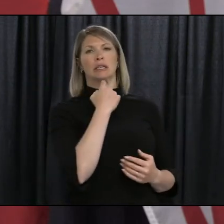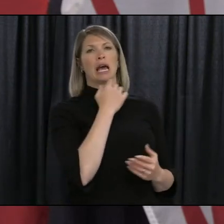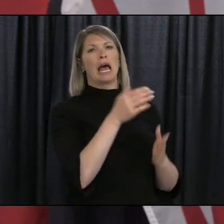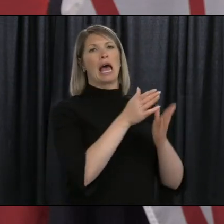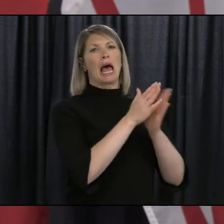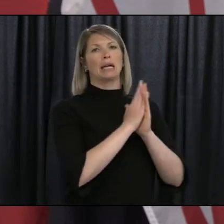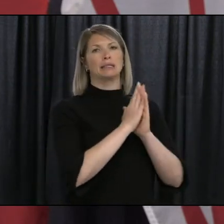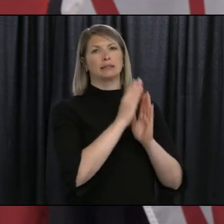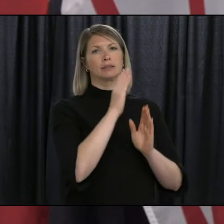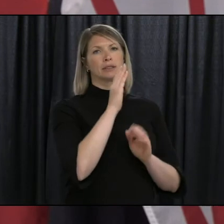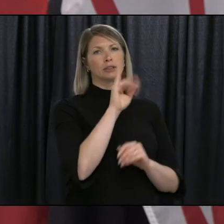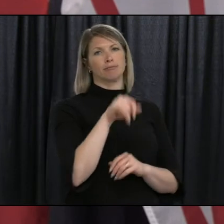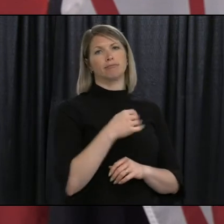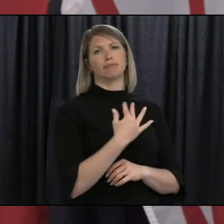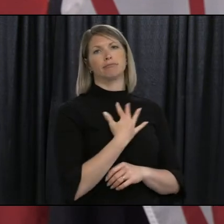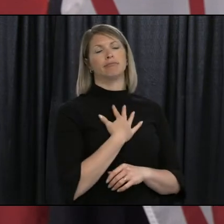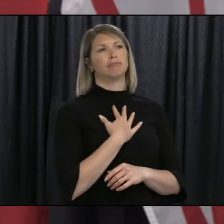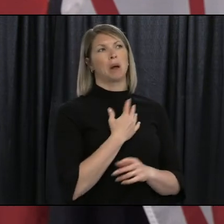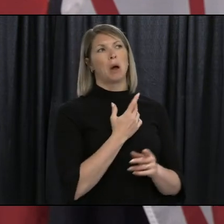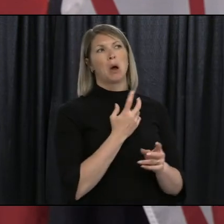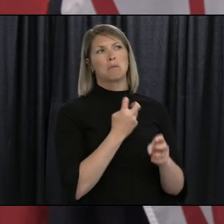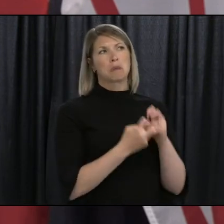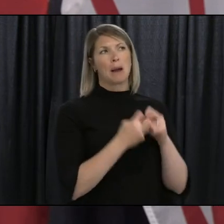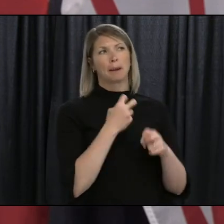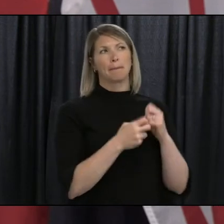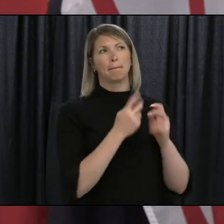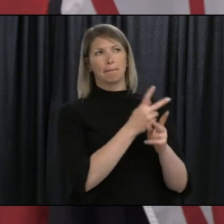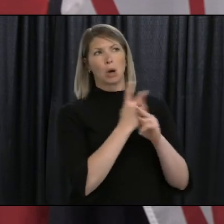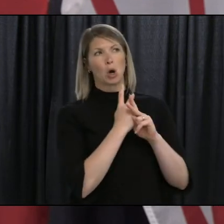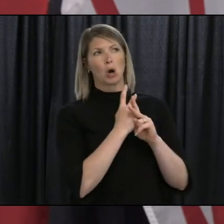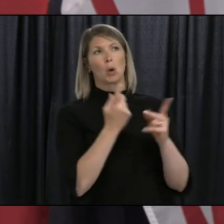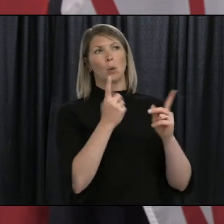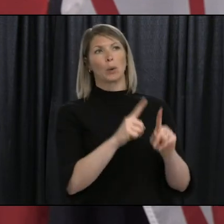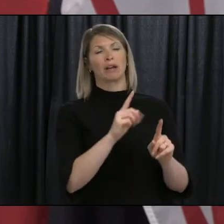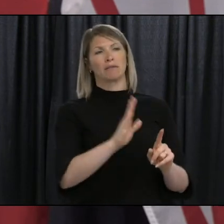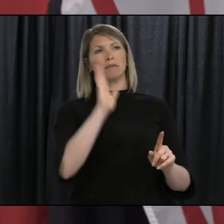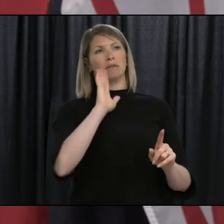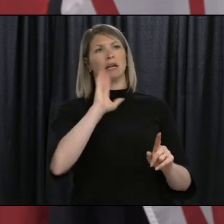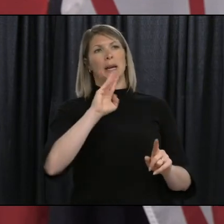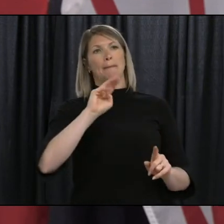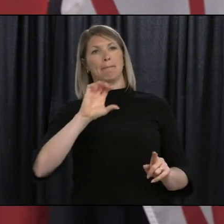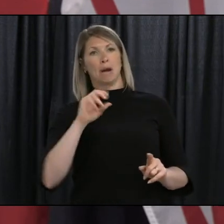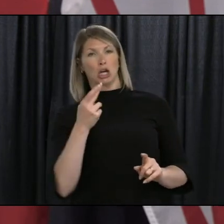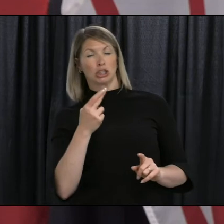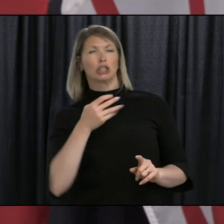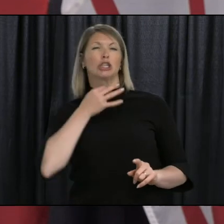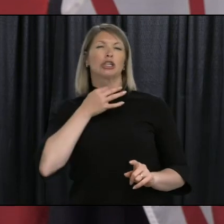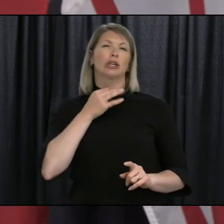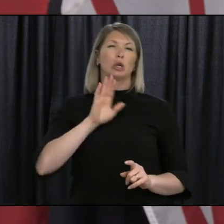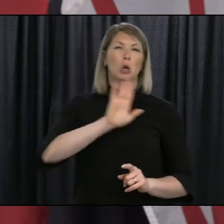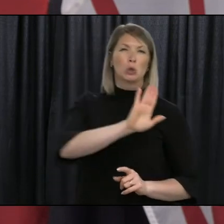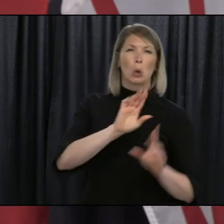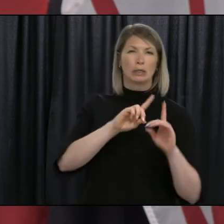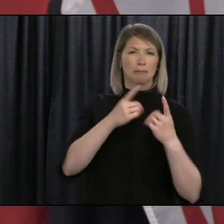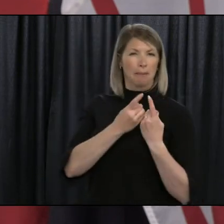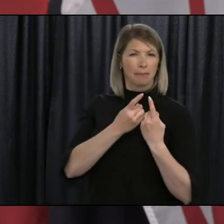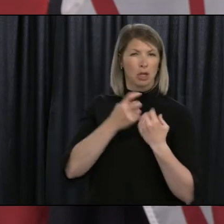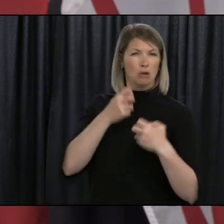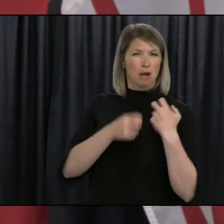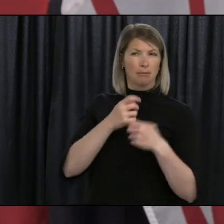in March. Did you have similar problems when you went to the markets in April and May to get this